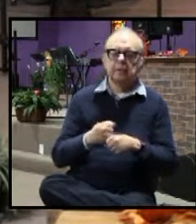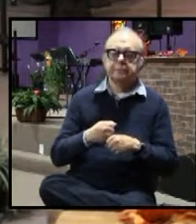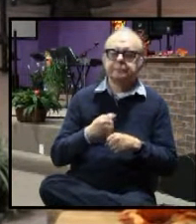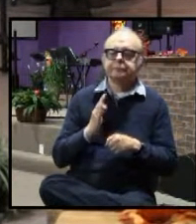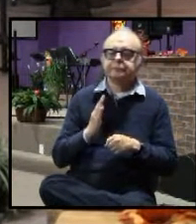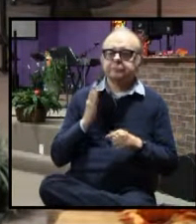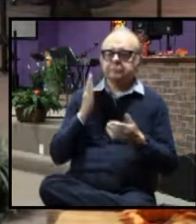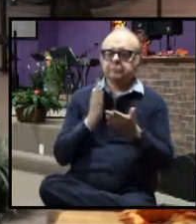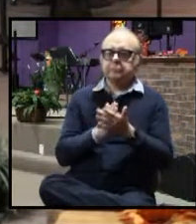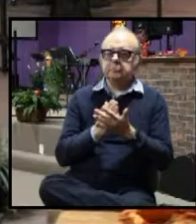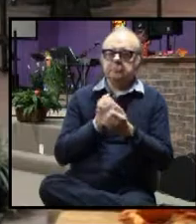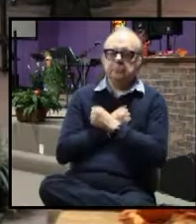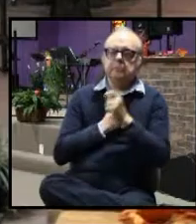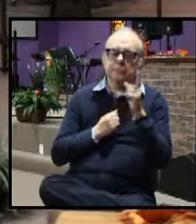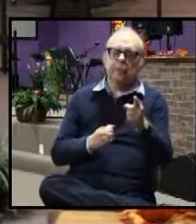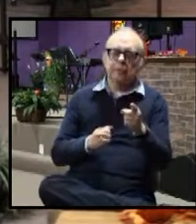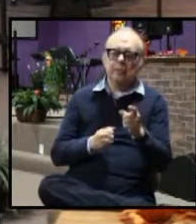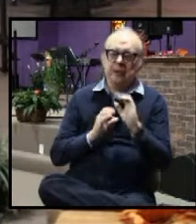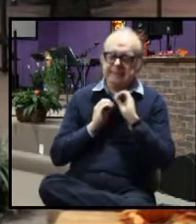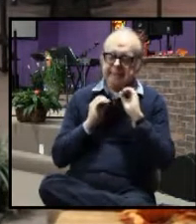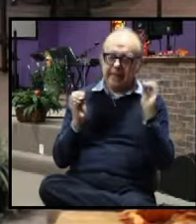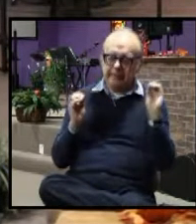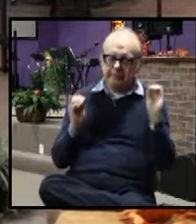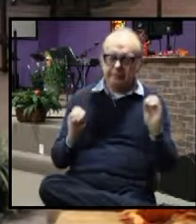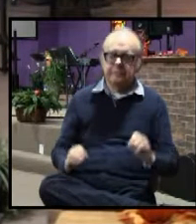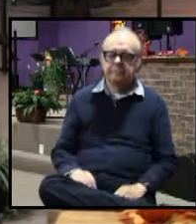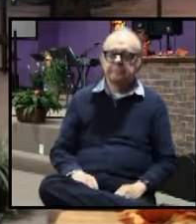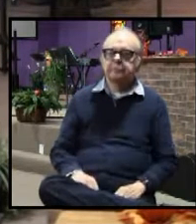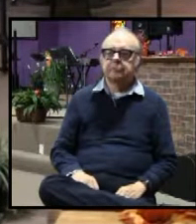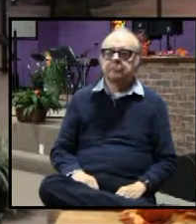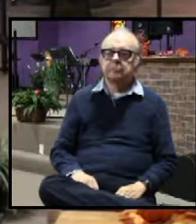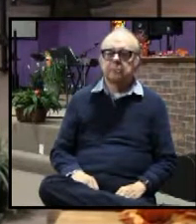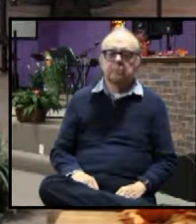to make God stop loving you.